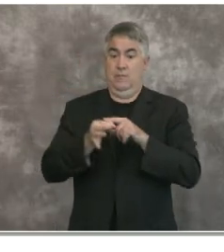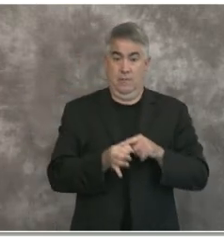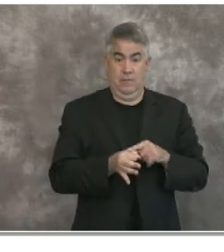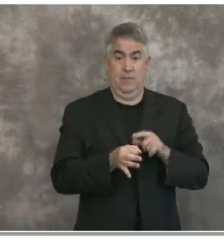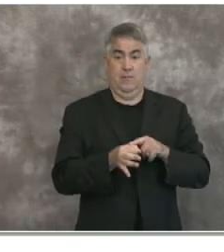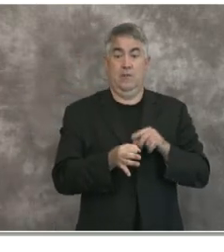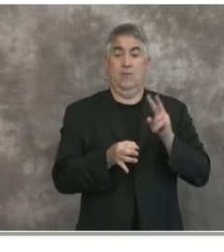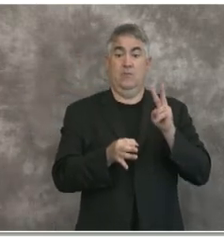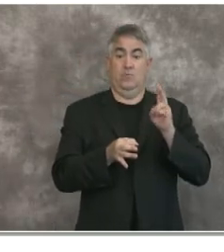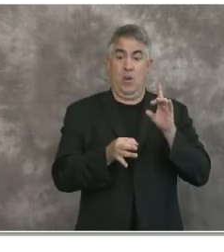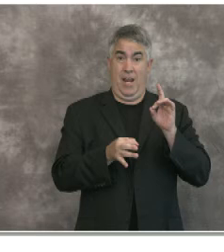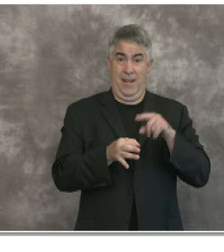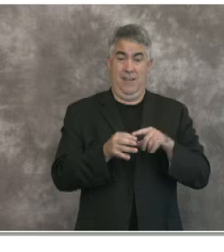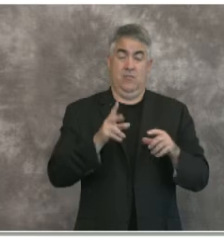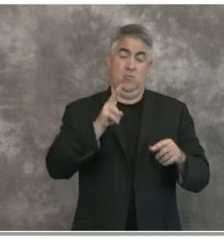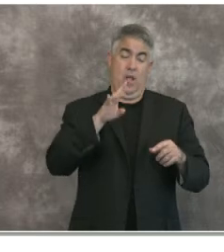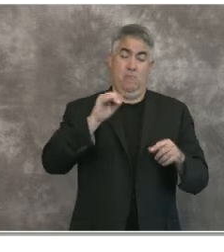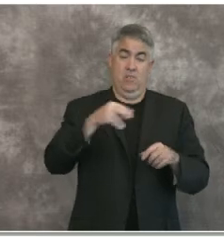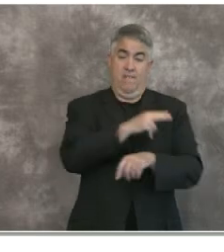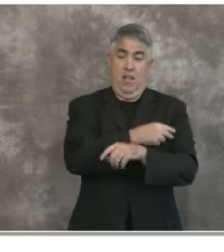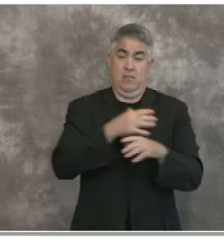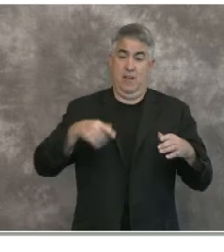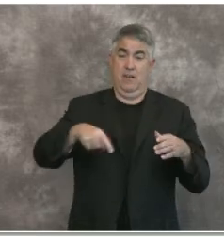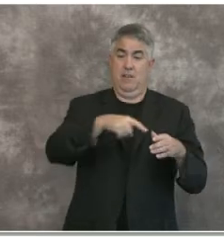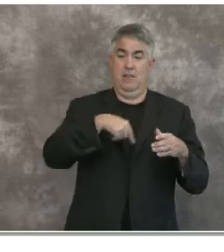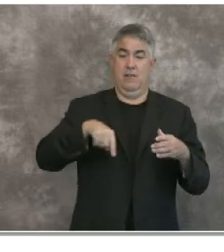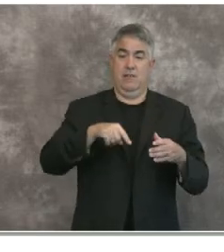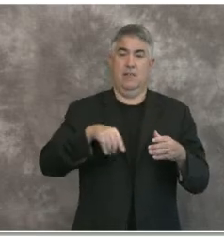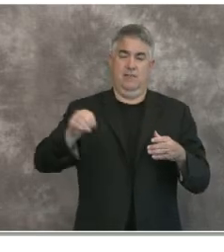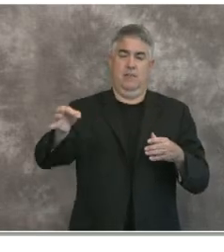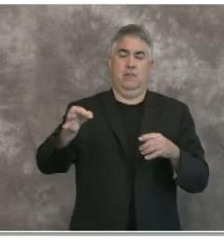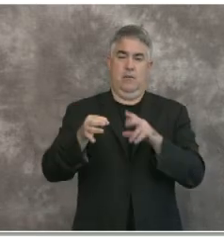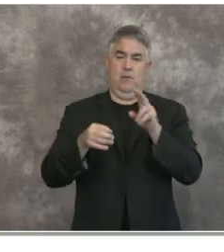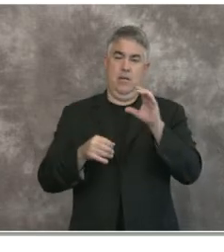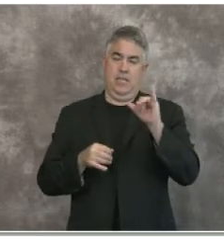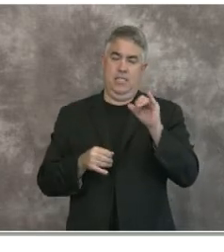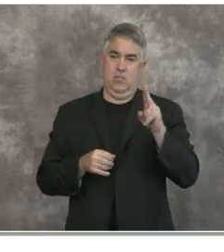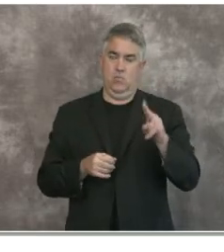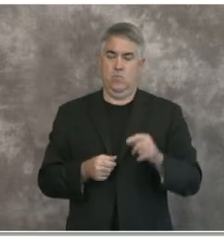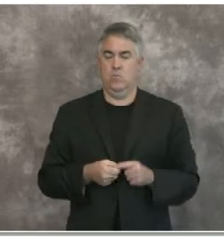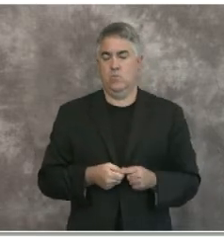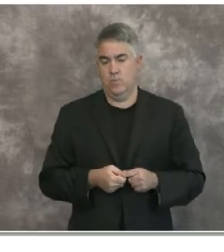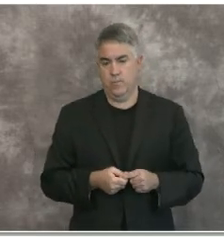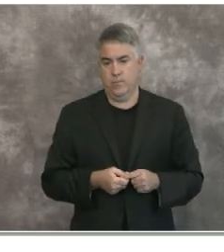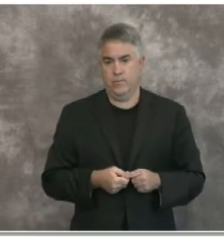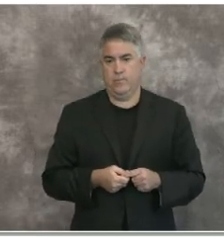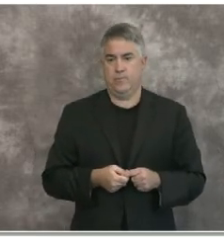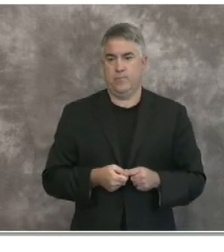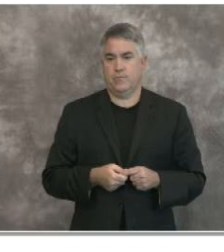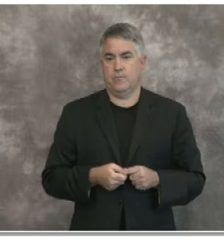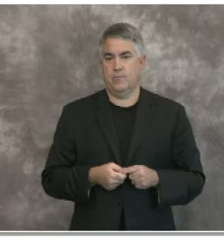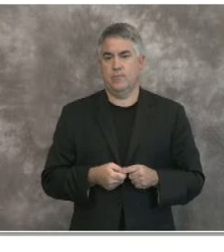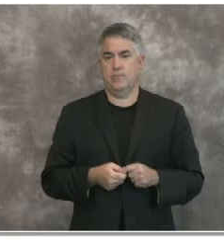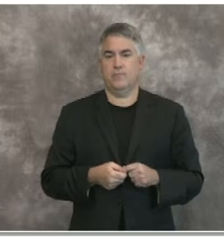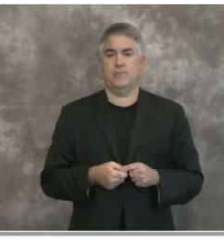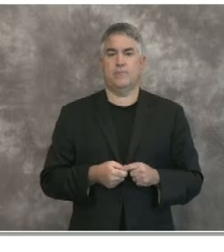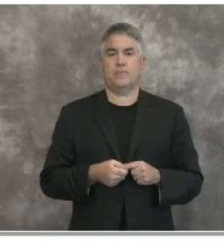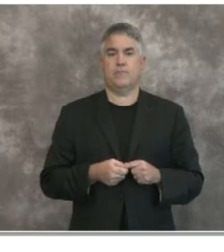number of hospitalized cases. As of June 4th, the county has surge capacity for hospitalization